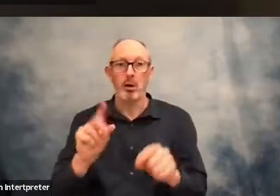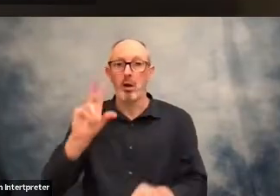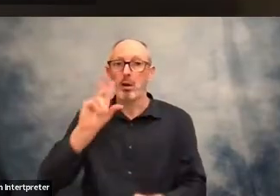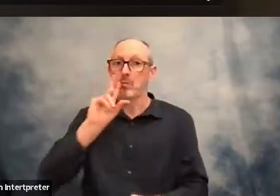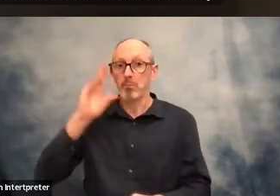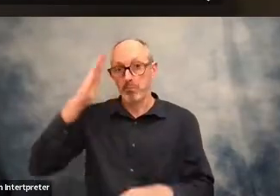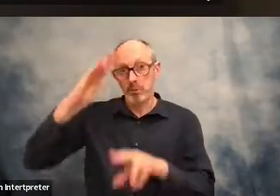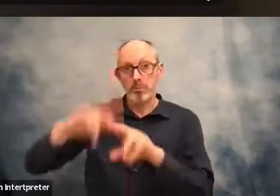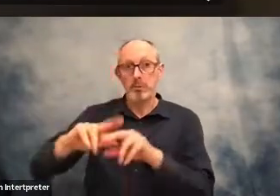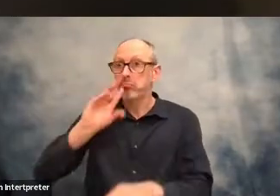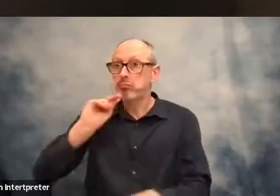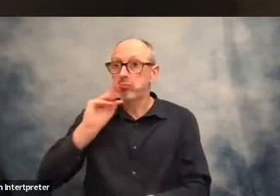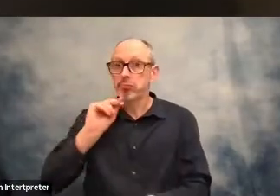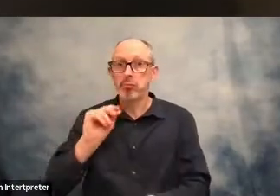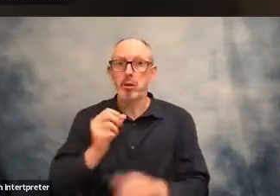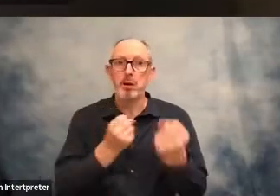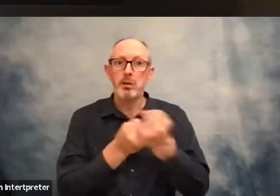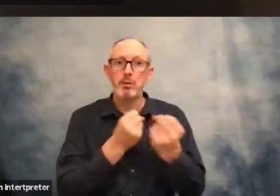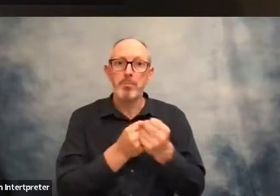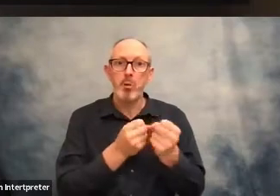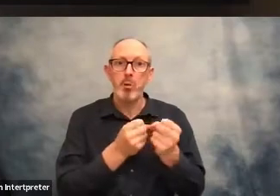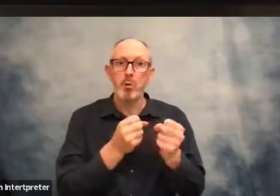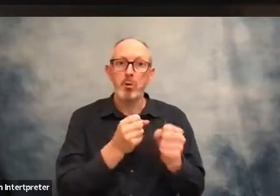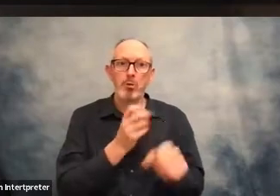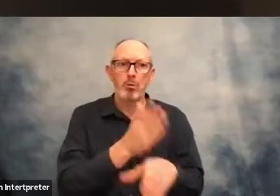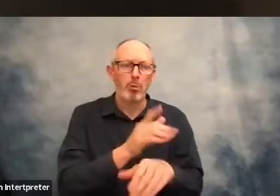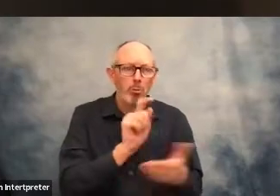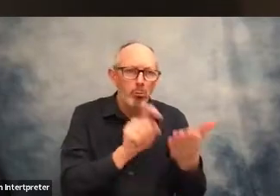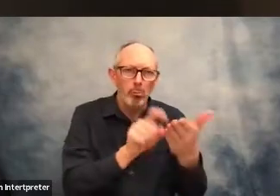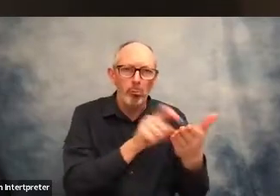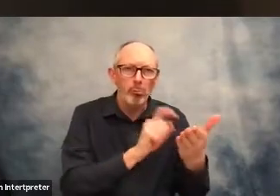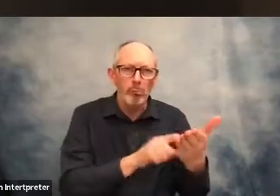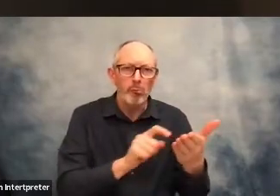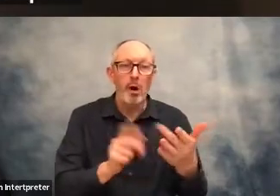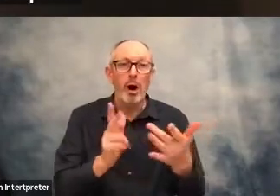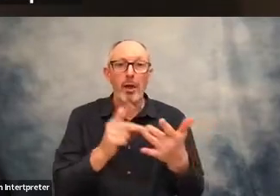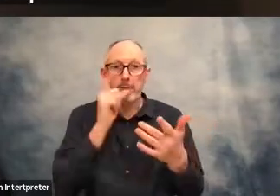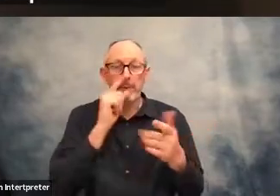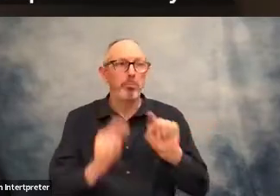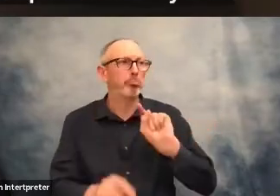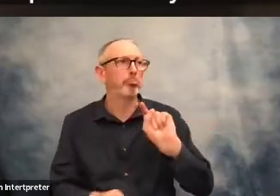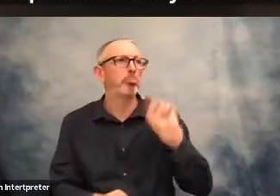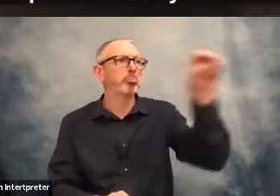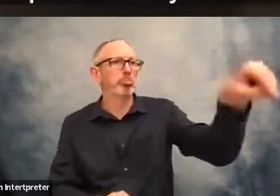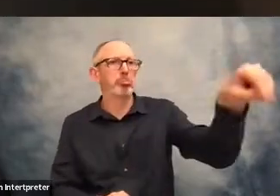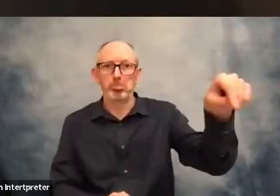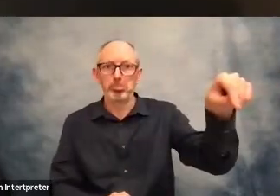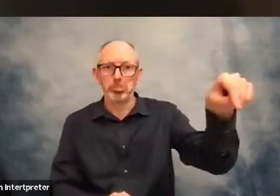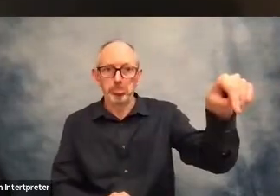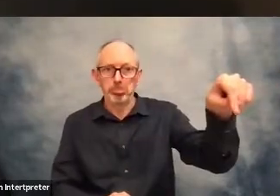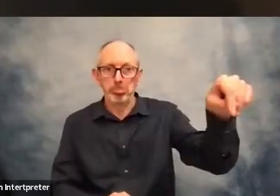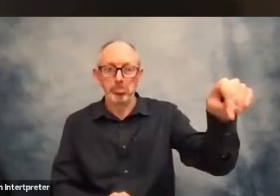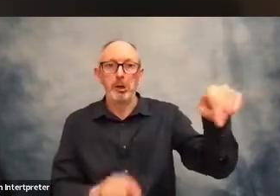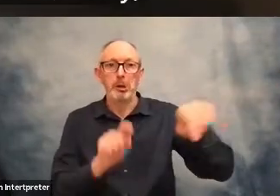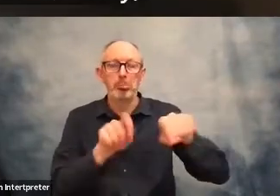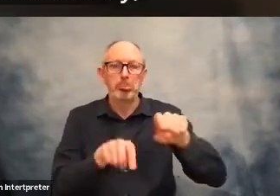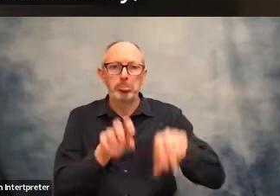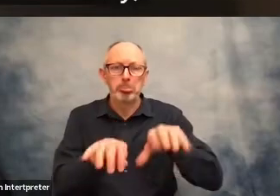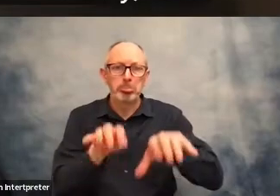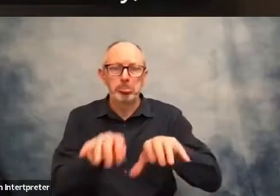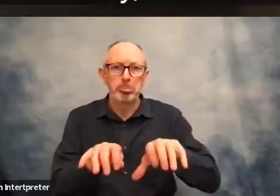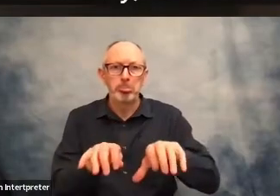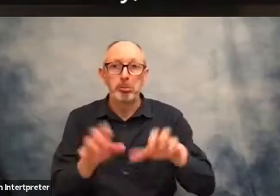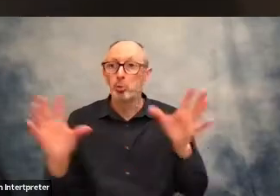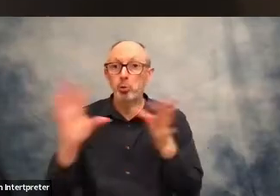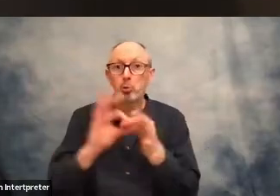support workers clicked, communication often sat on another device off the screen. People could join care, but lost privacy, autonomy,